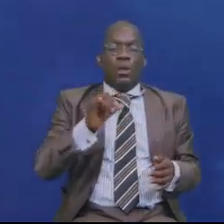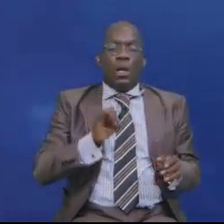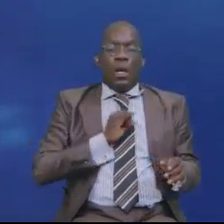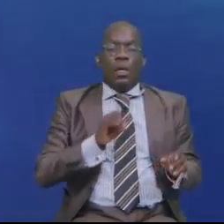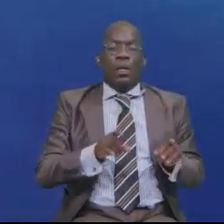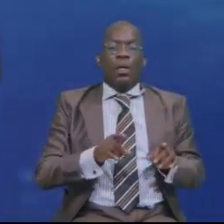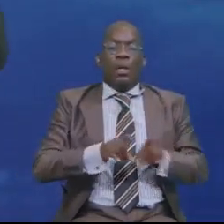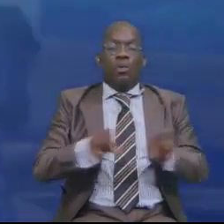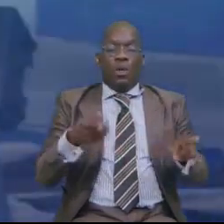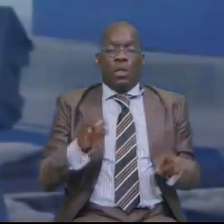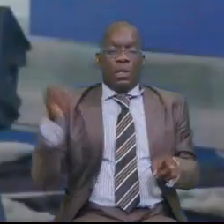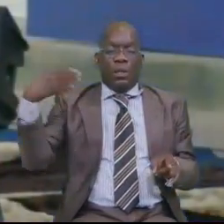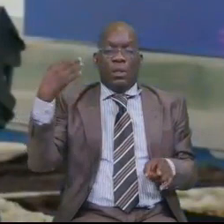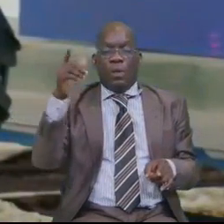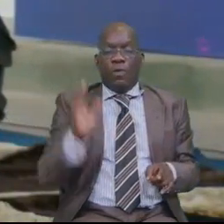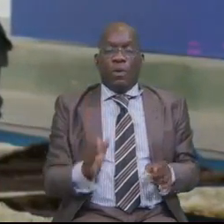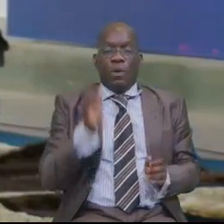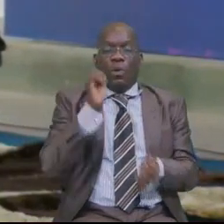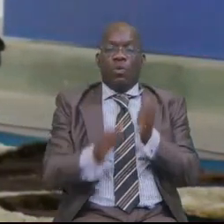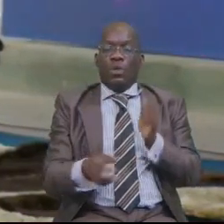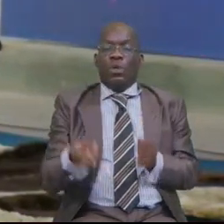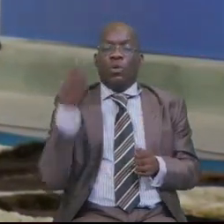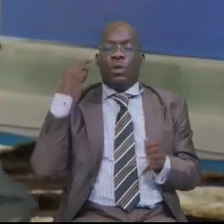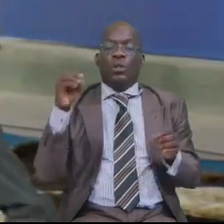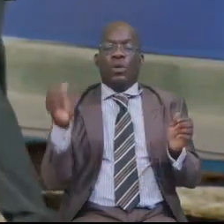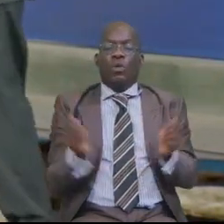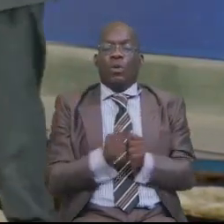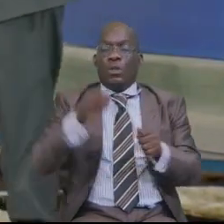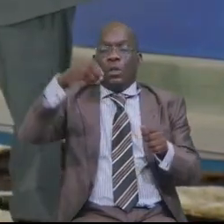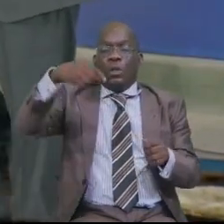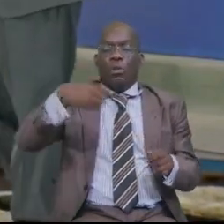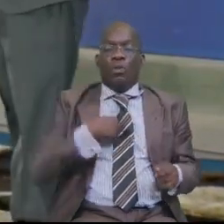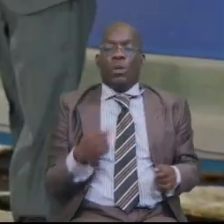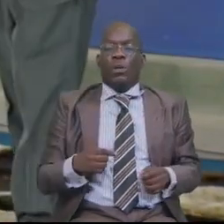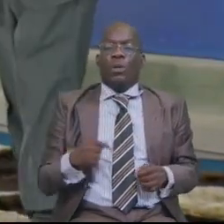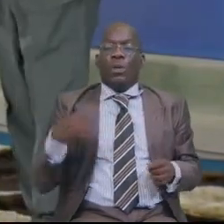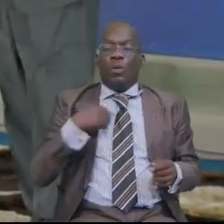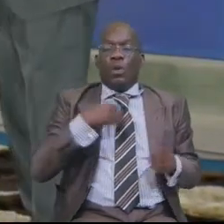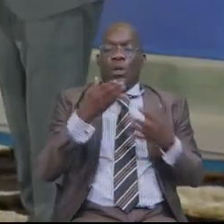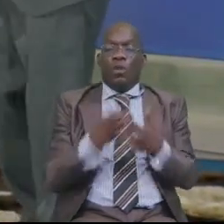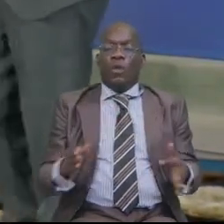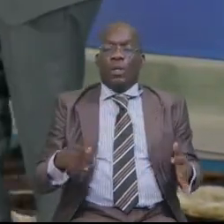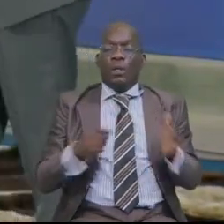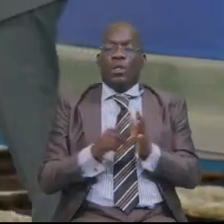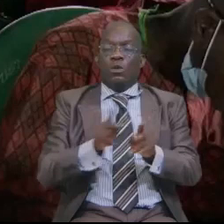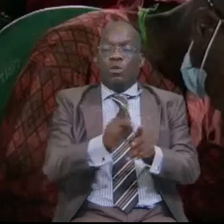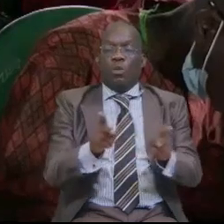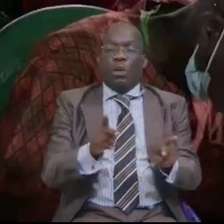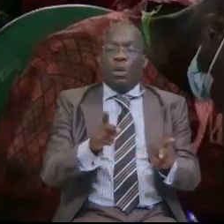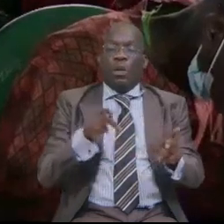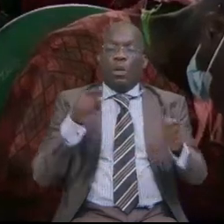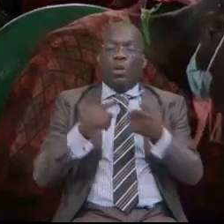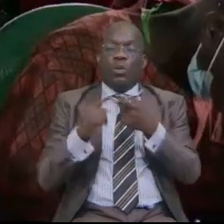of God which was with me. We're dividing this part to three parts, and we're looking at